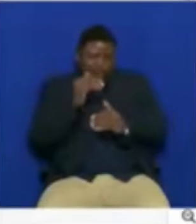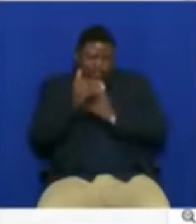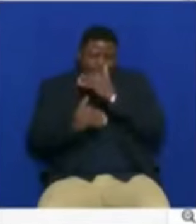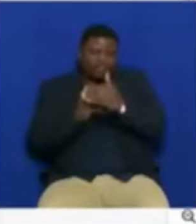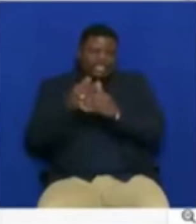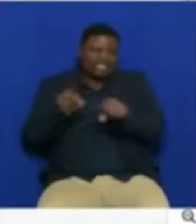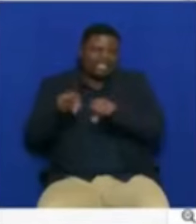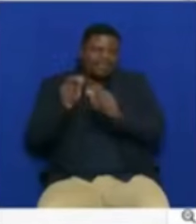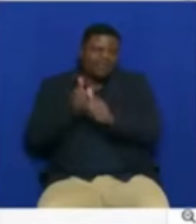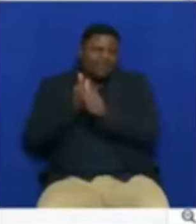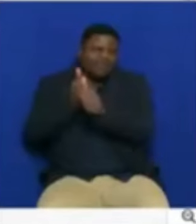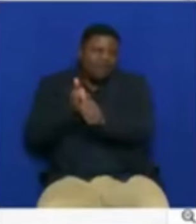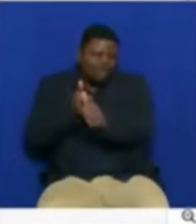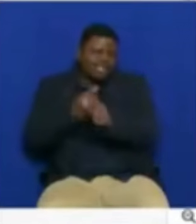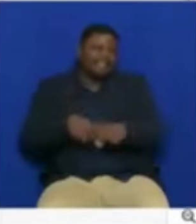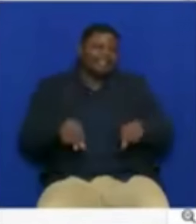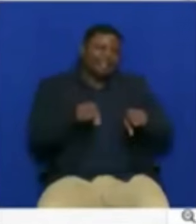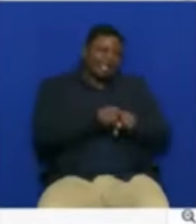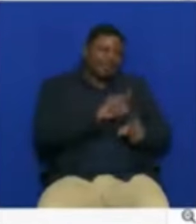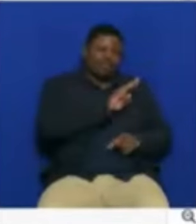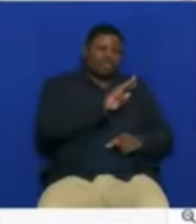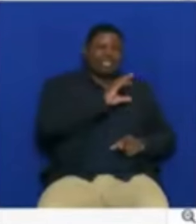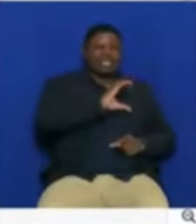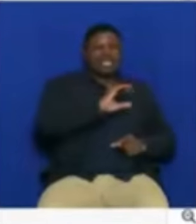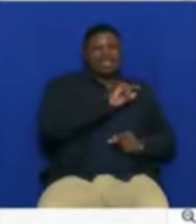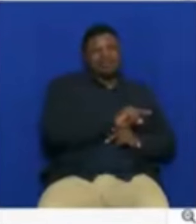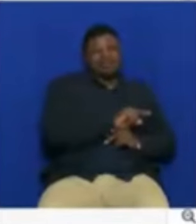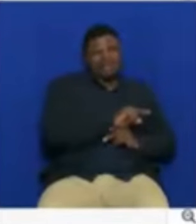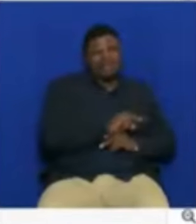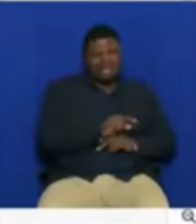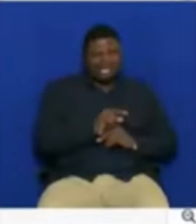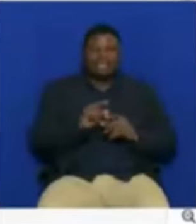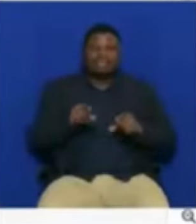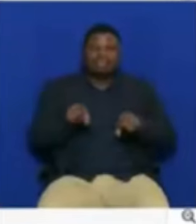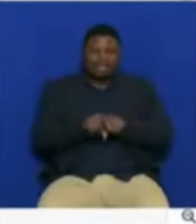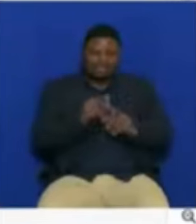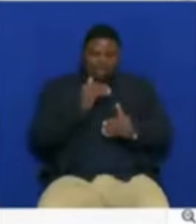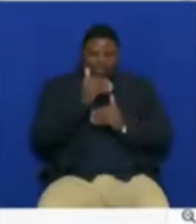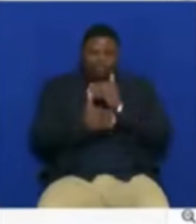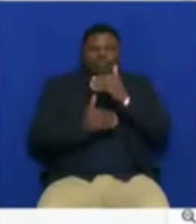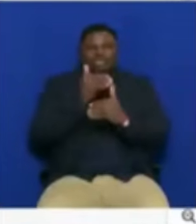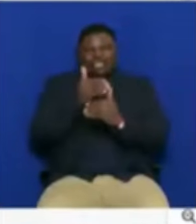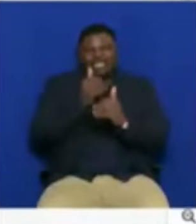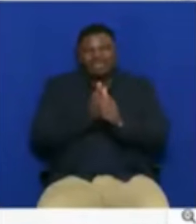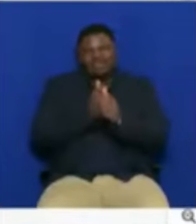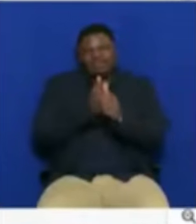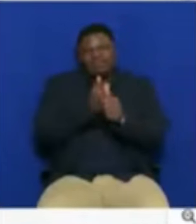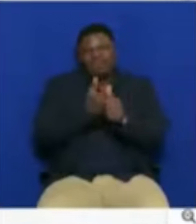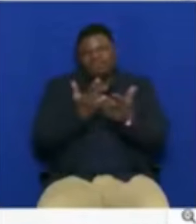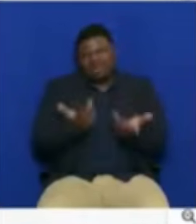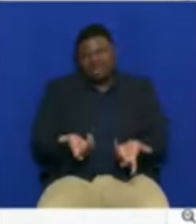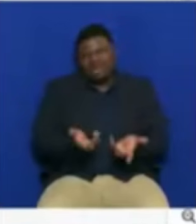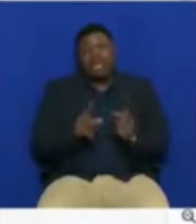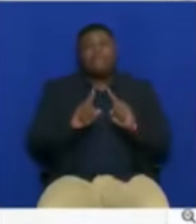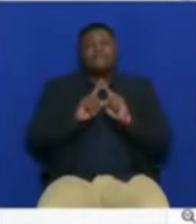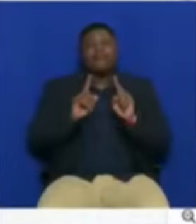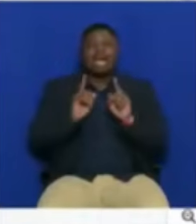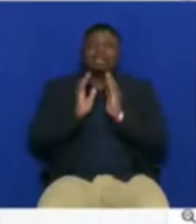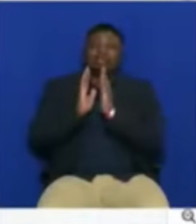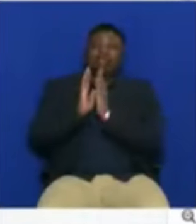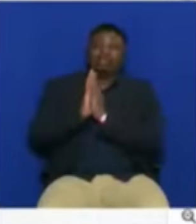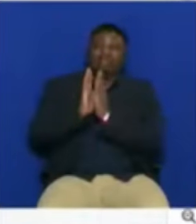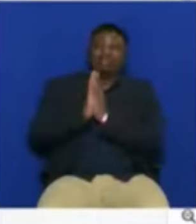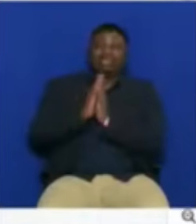the investigative process. I apologize. I urgently and humbly ask the Minister to intervene